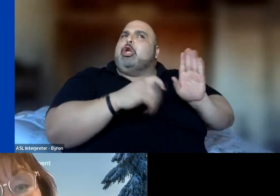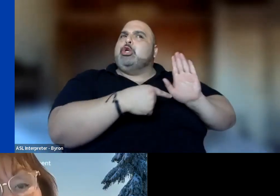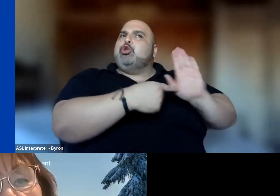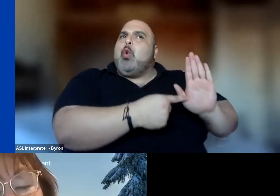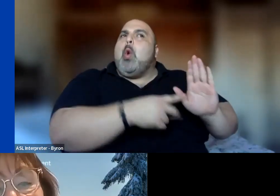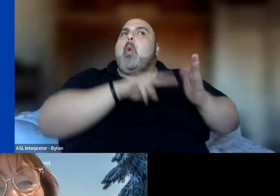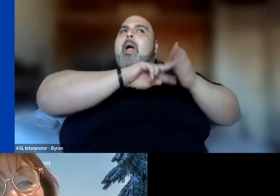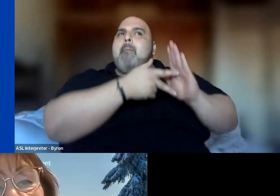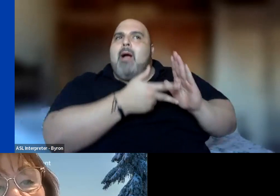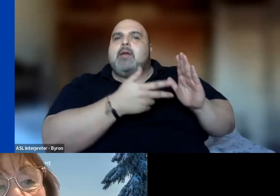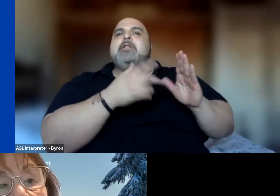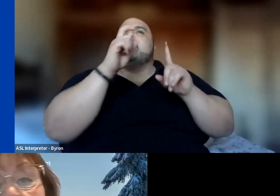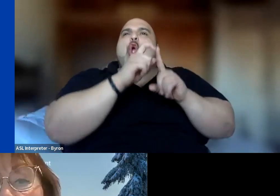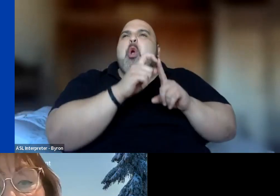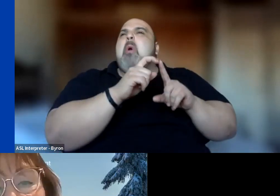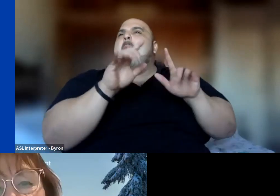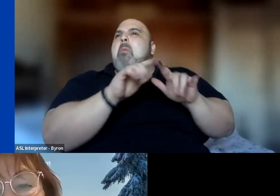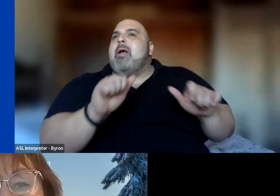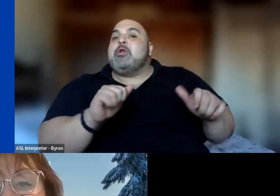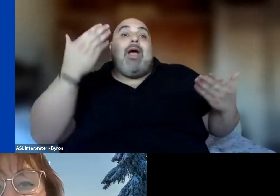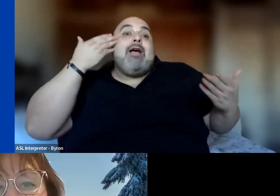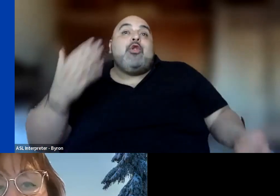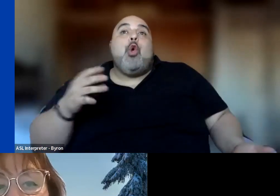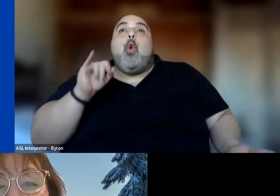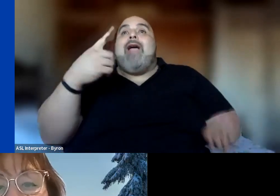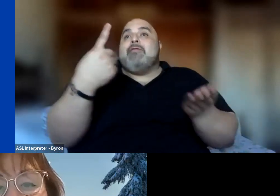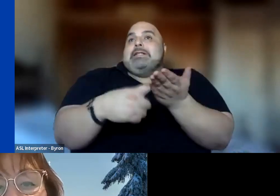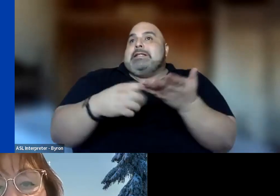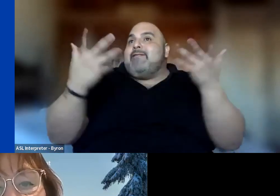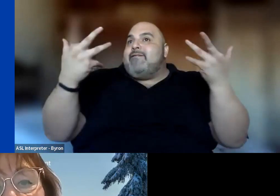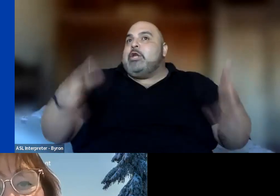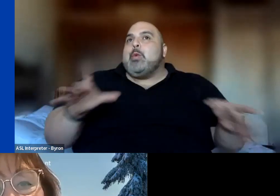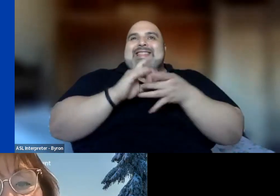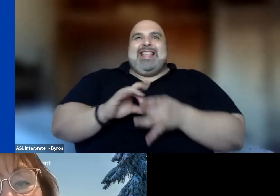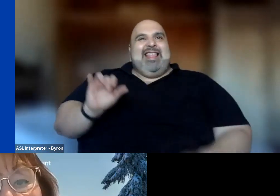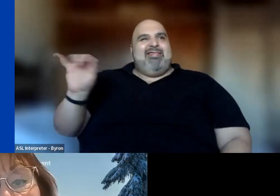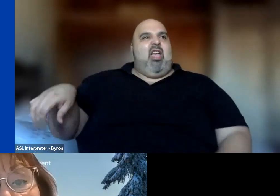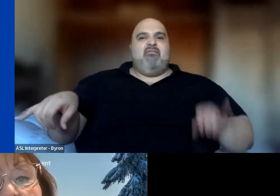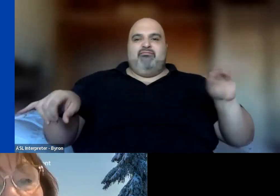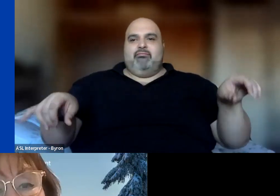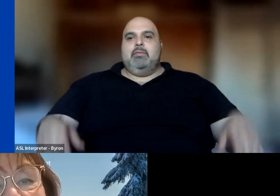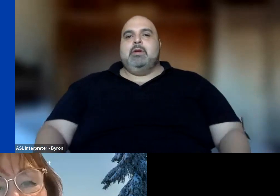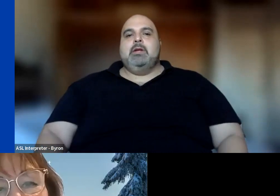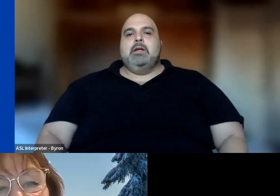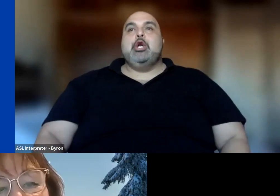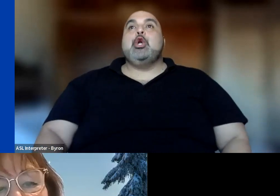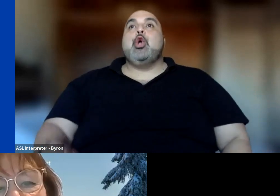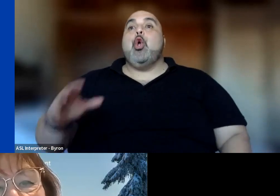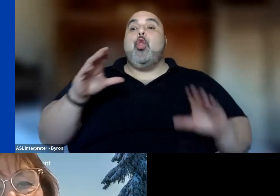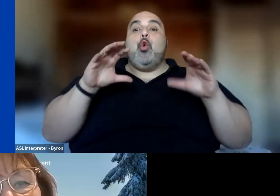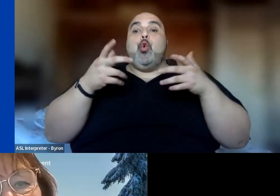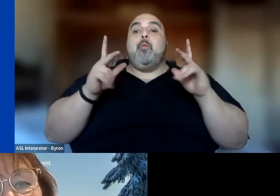and terms to use, if you will. So I didn't know if there was any discussion around that, because of the group that we have,